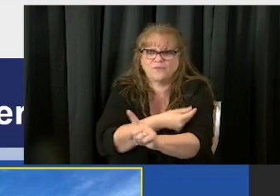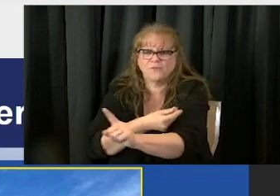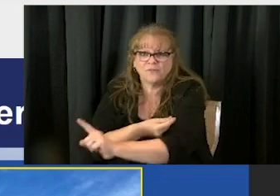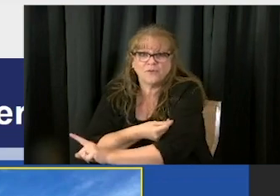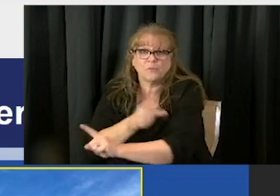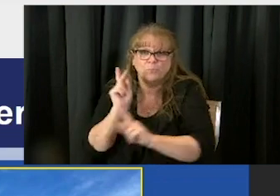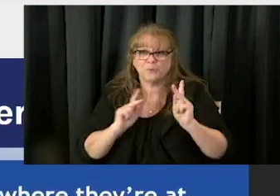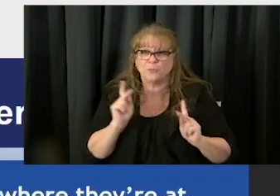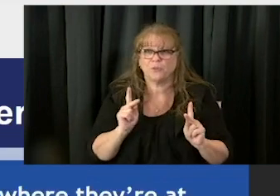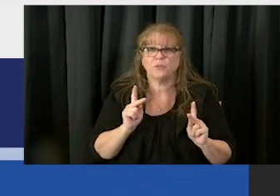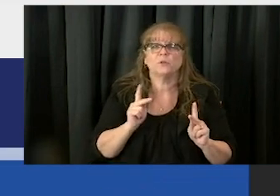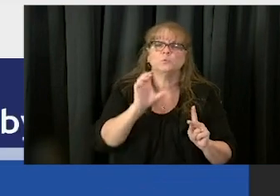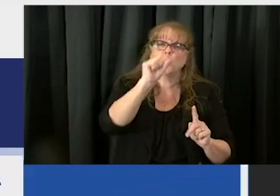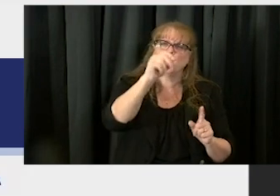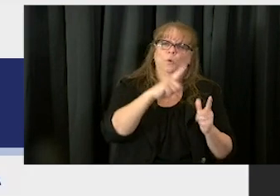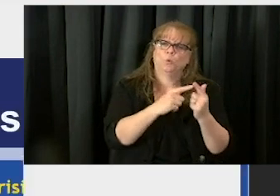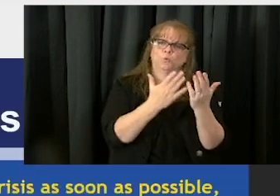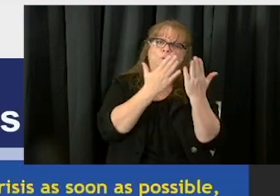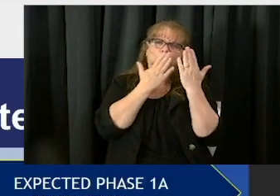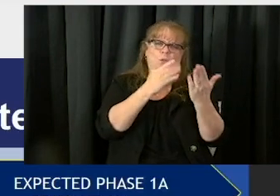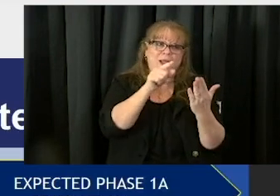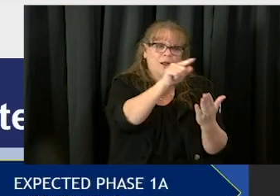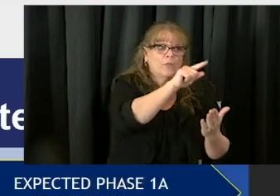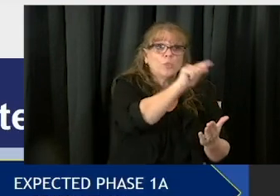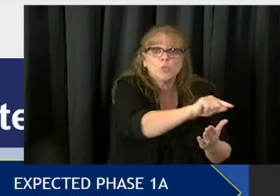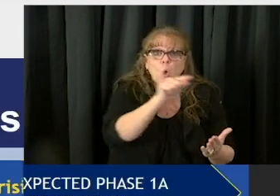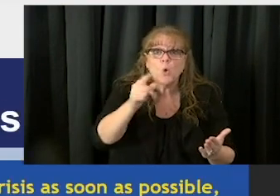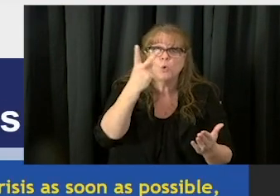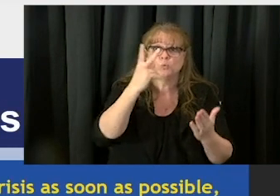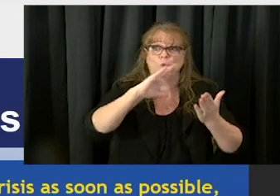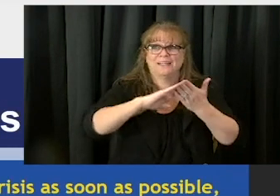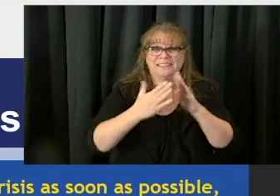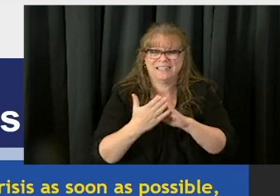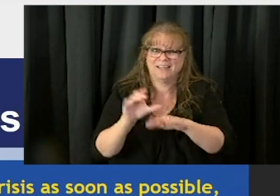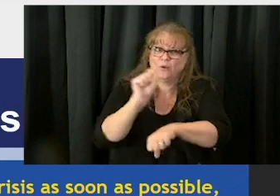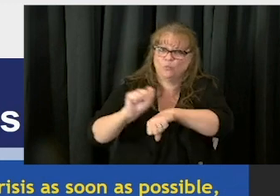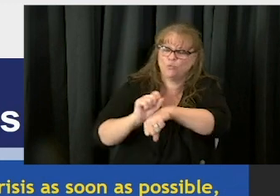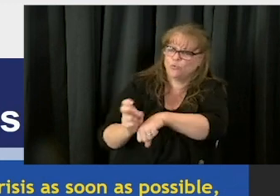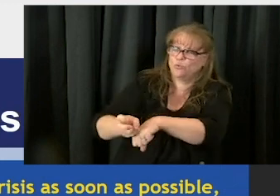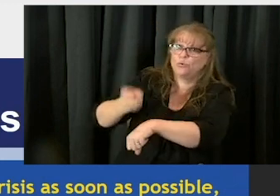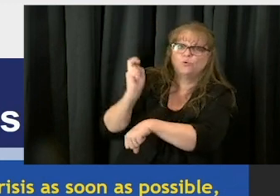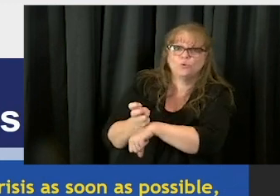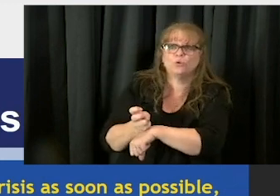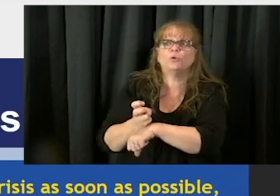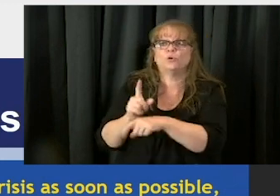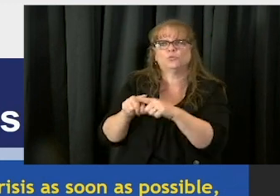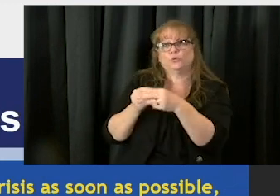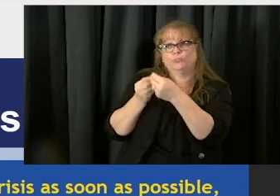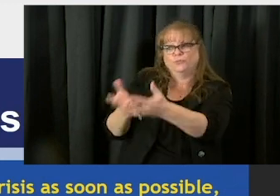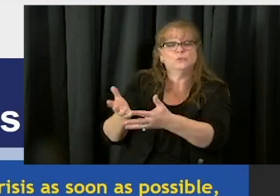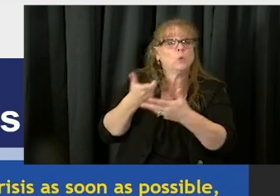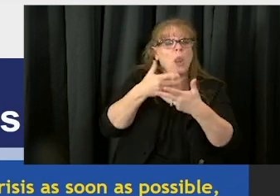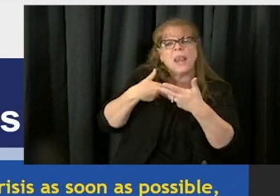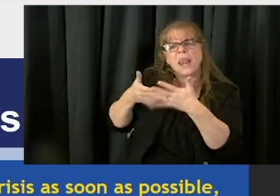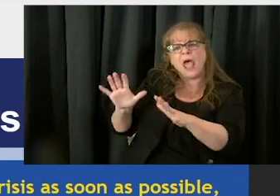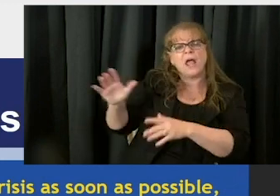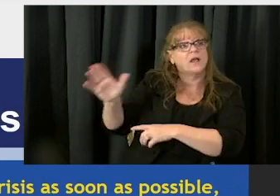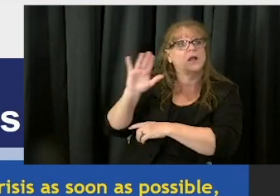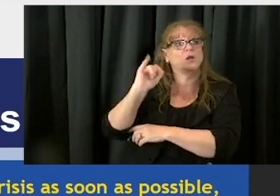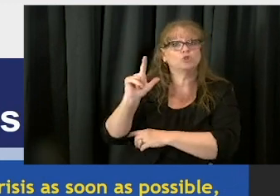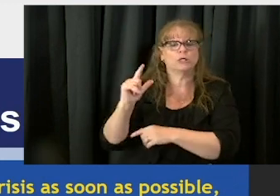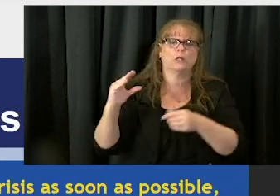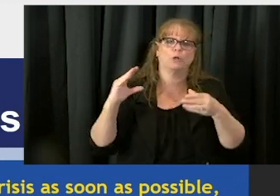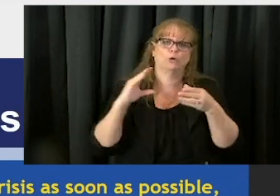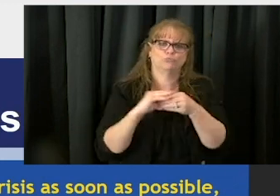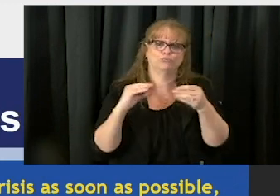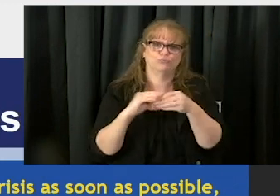Jill Hunsaker-Ryan. Jill? All right, good morning, everyone, and thank you, Governor. For the past 10 months, this pandemic has been